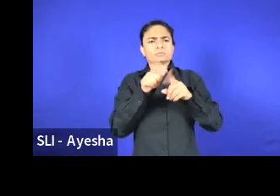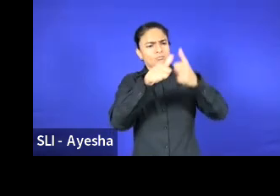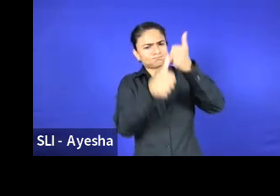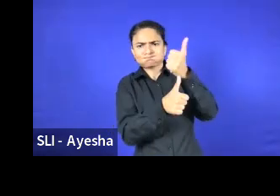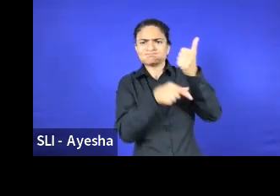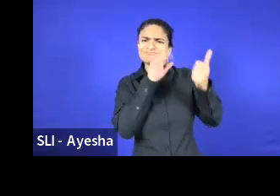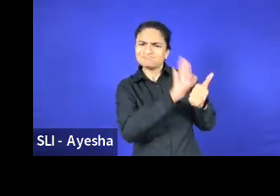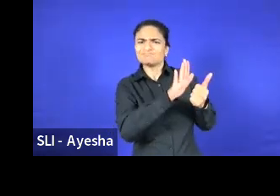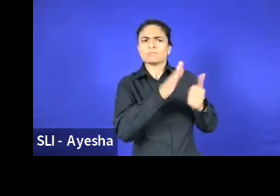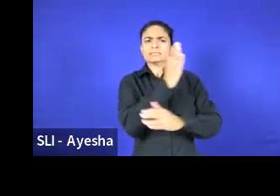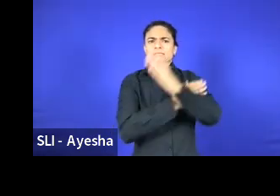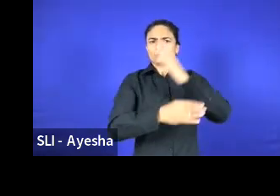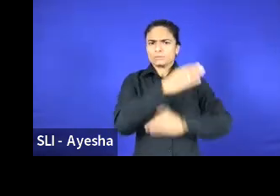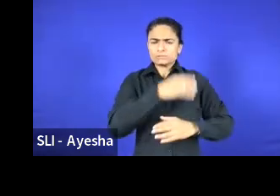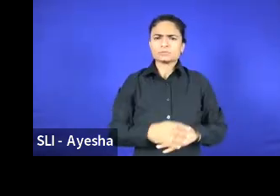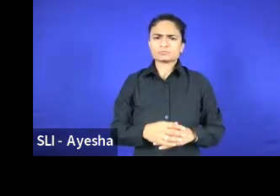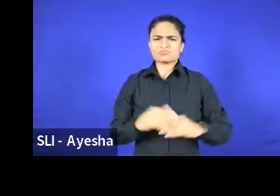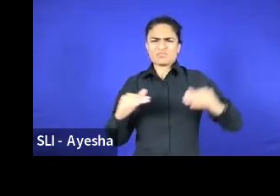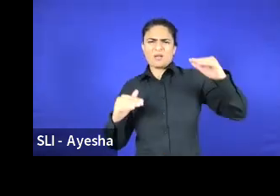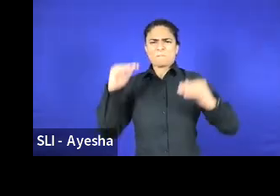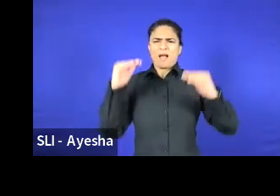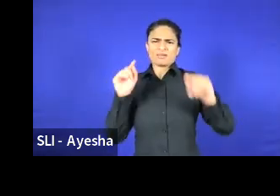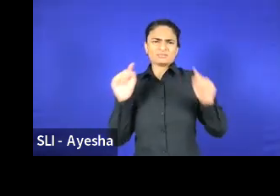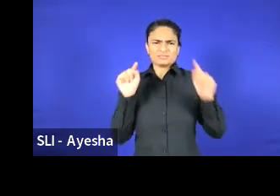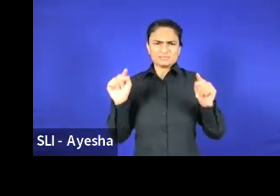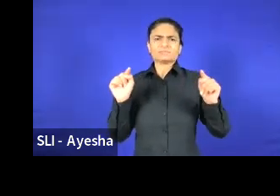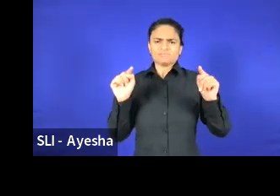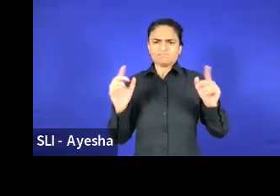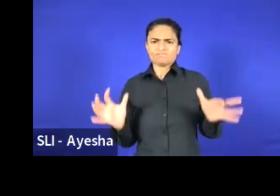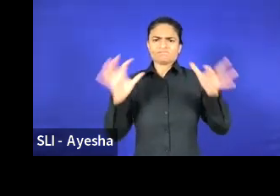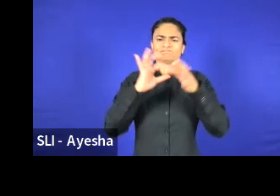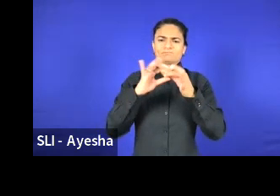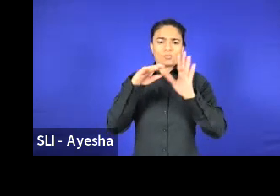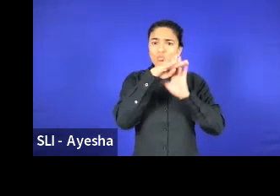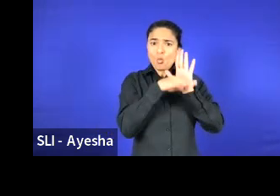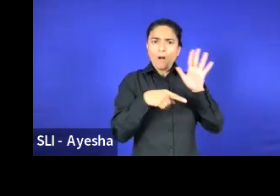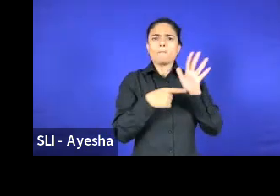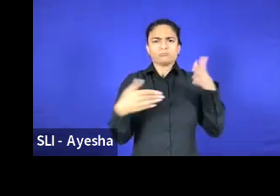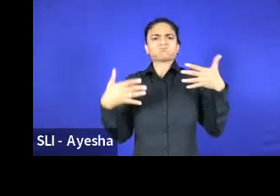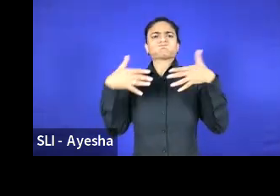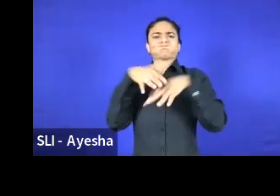Another issue that we have identified is the importance to make the difference between the